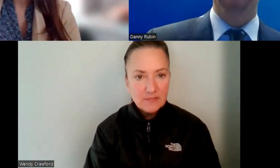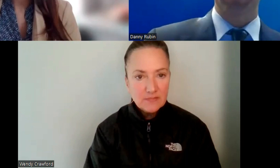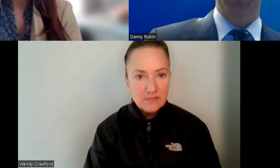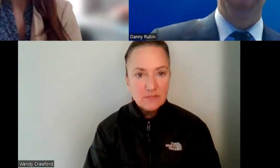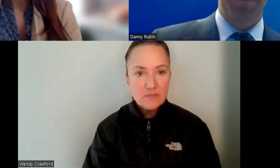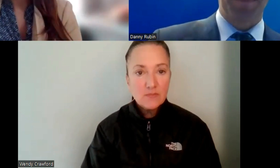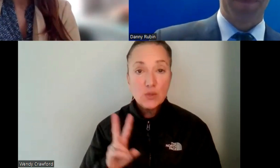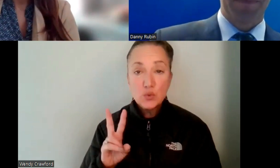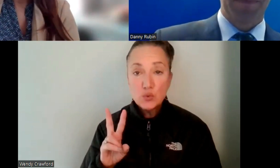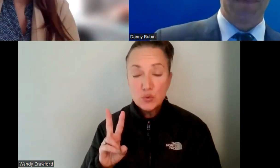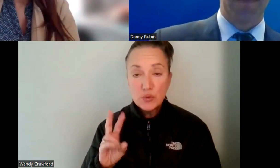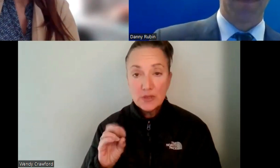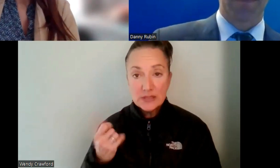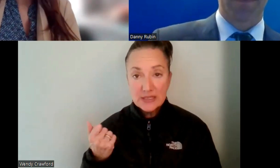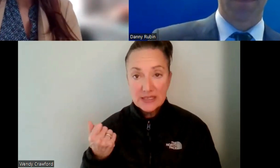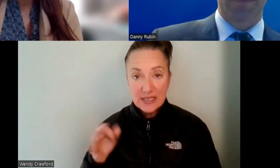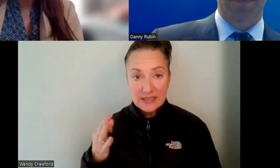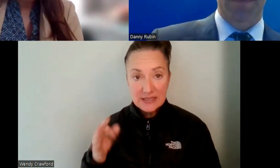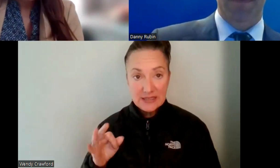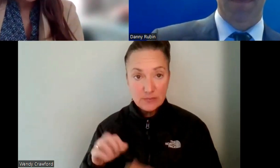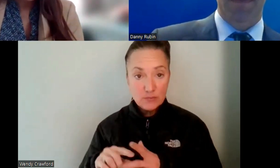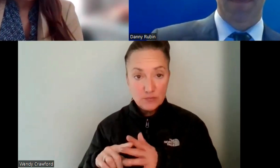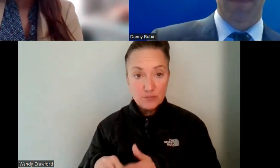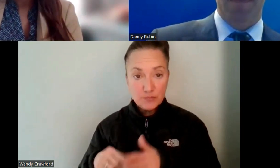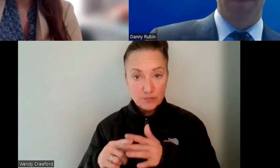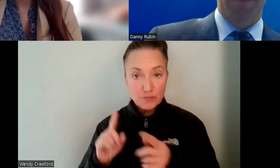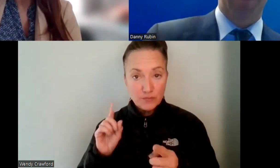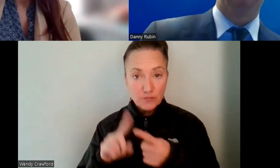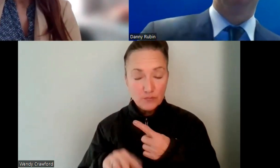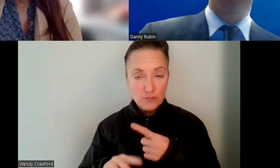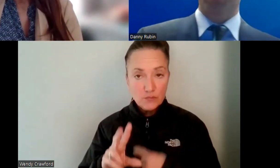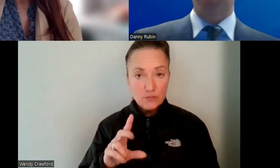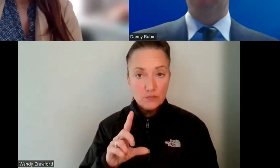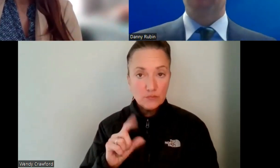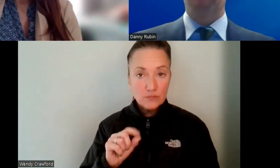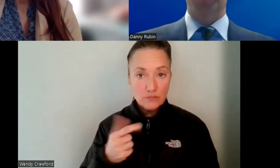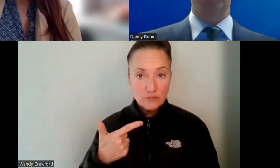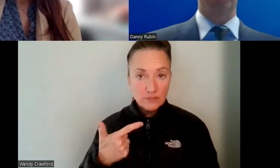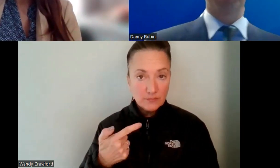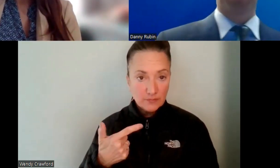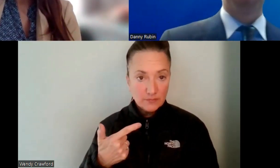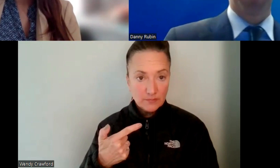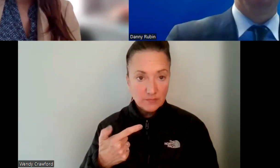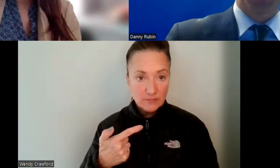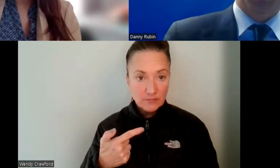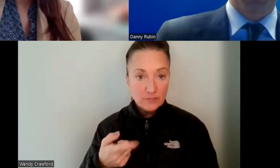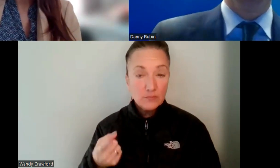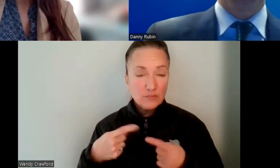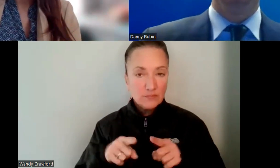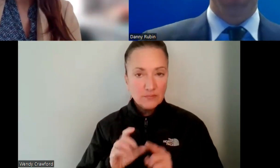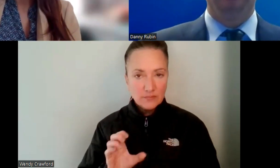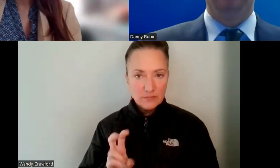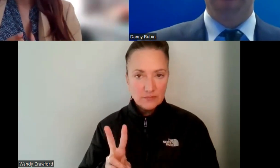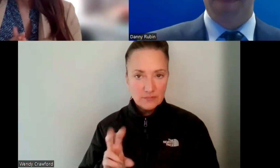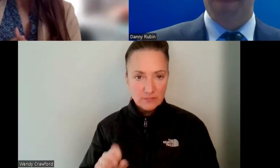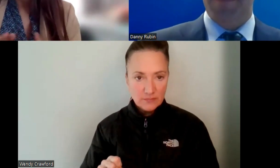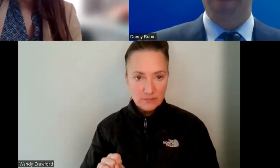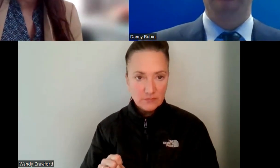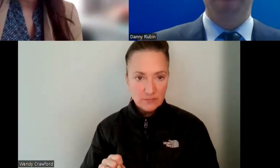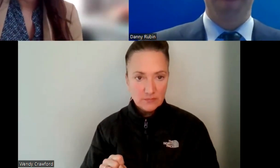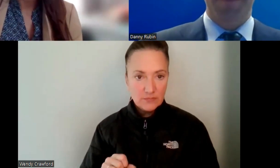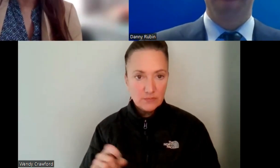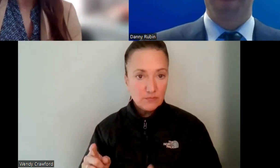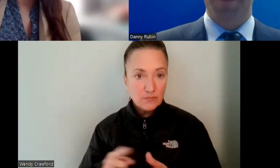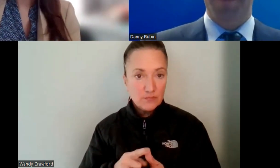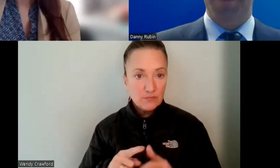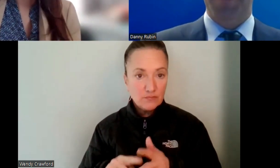in 2019. I was there until 2021. So when I first started, I have no